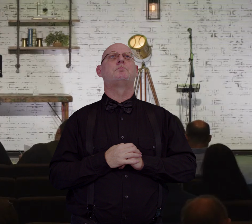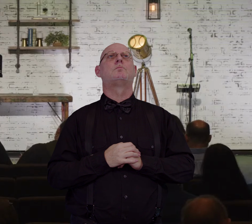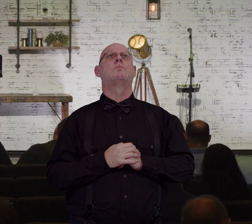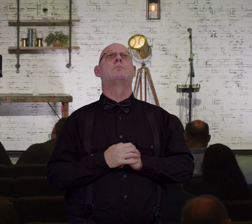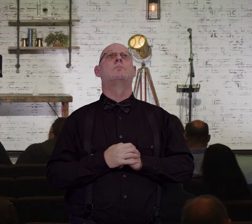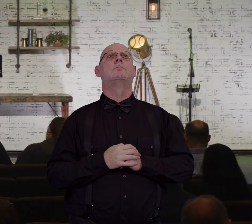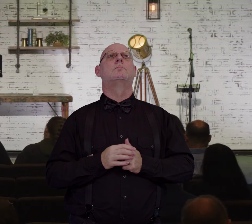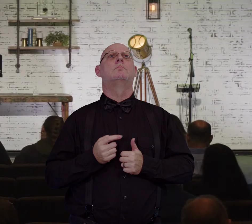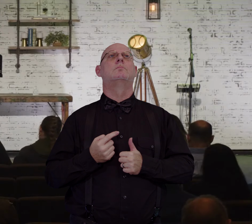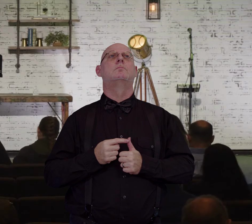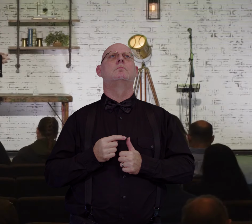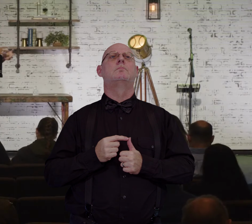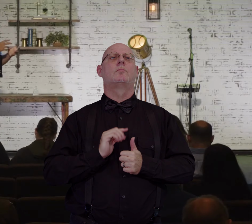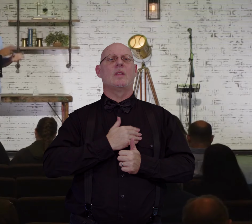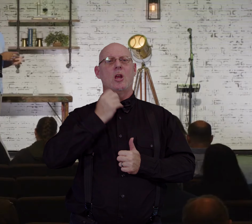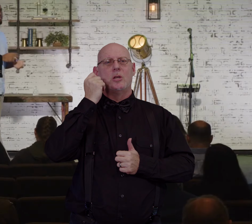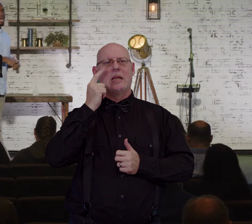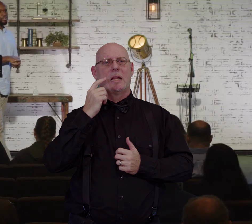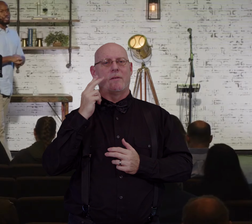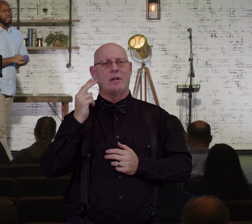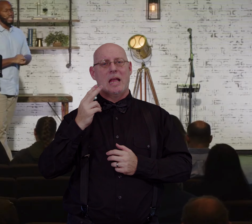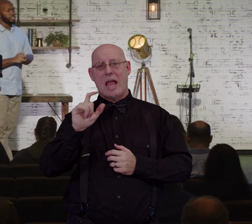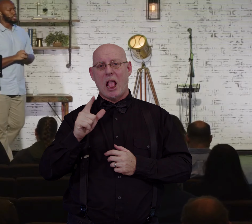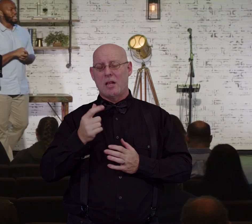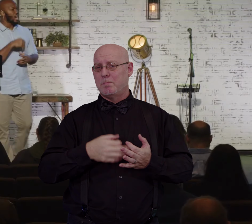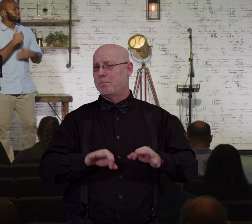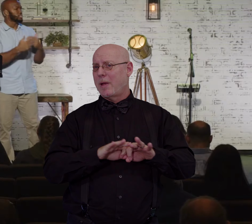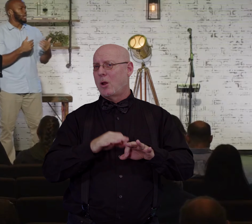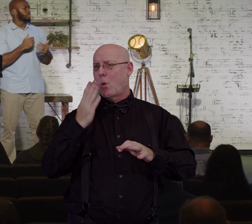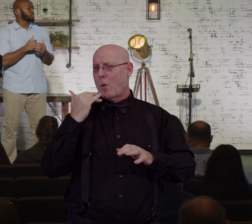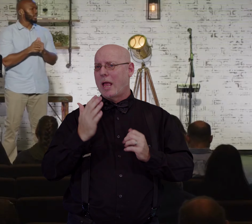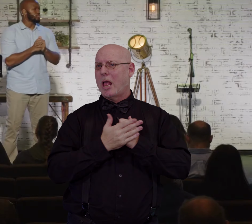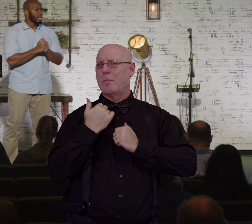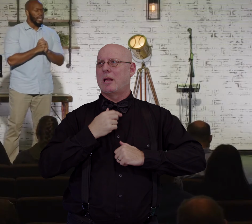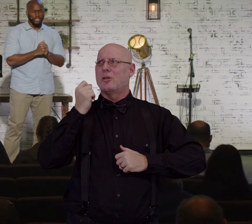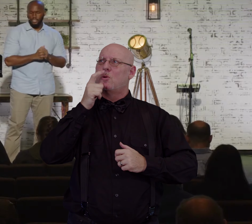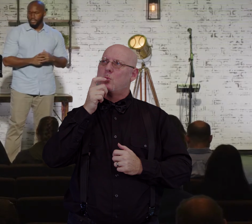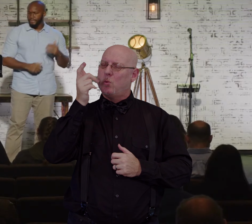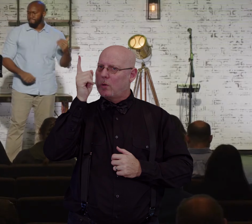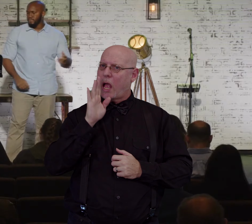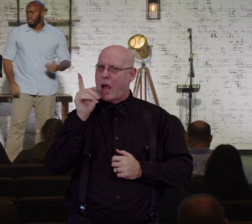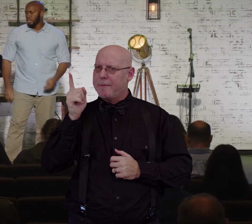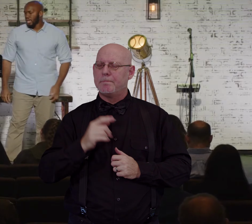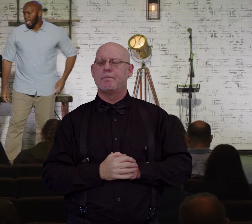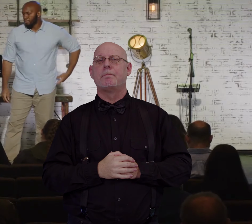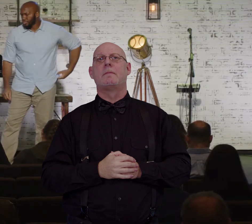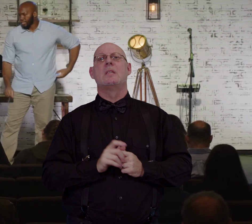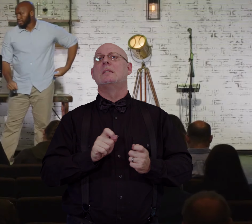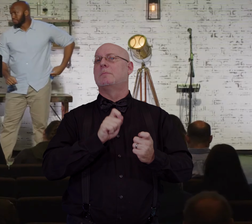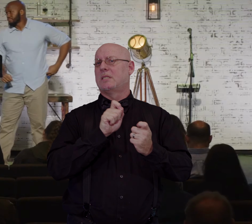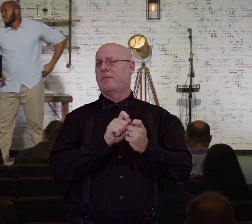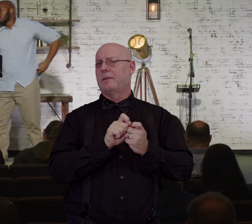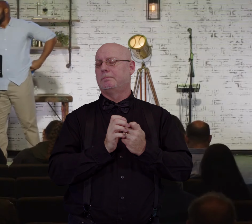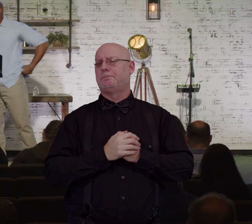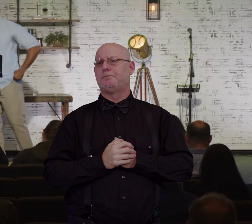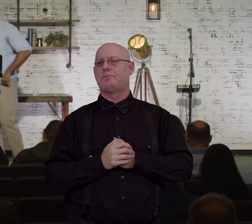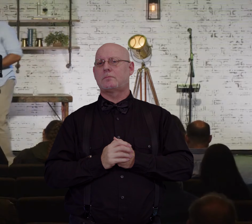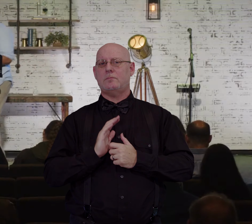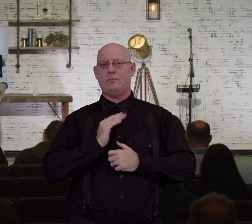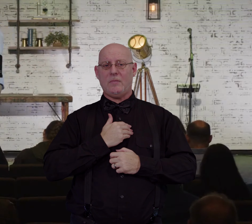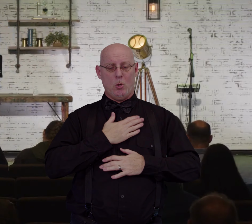So our understanding of hell matters because it helps us to understand who God is. In particular,